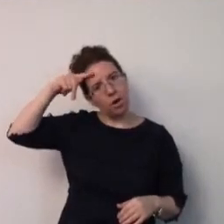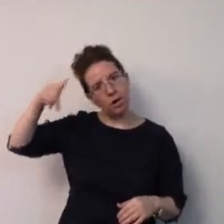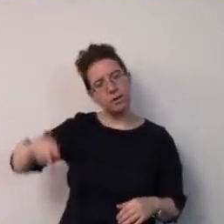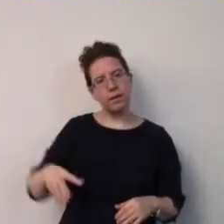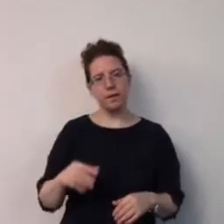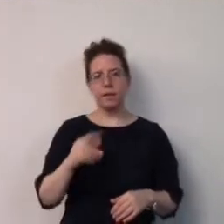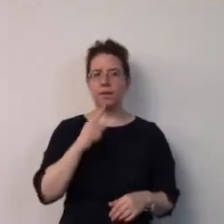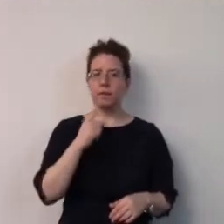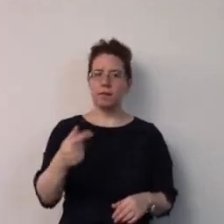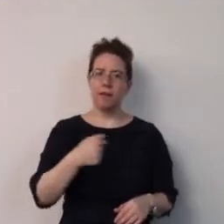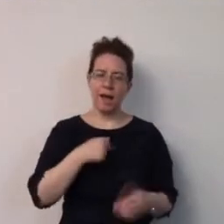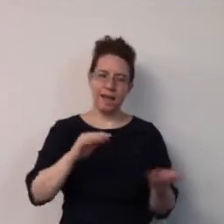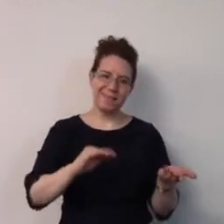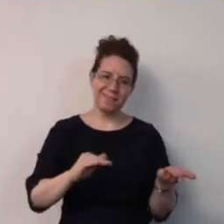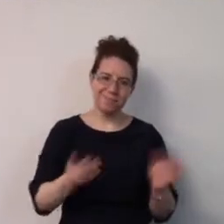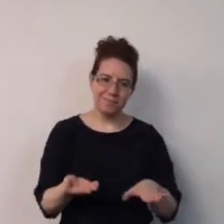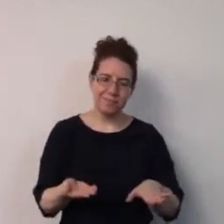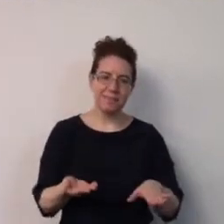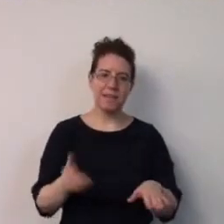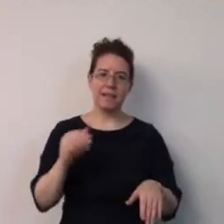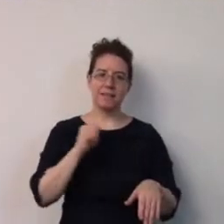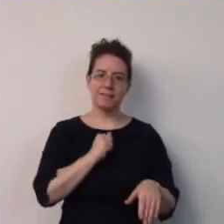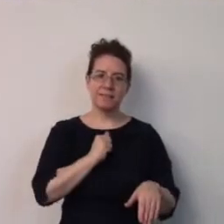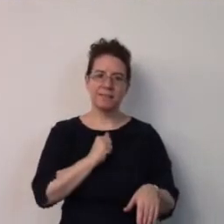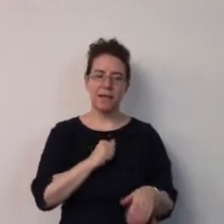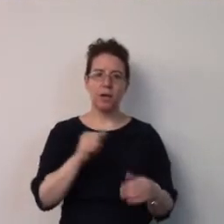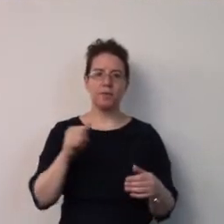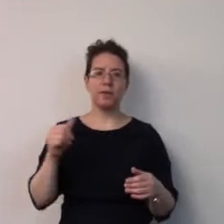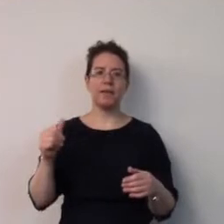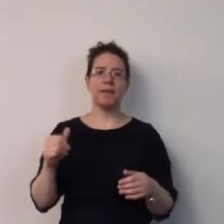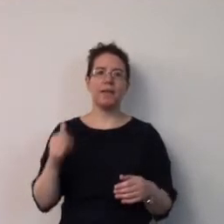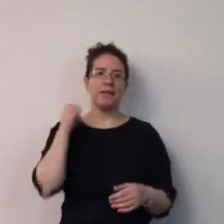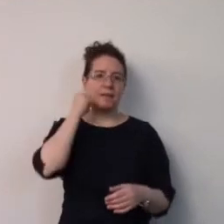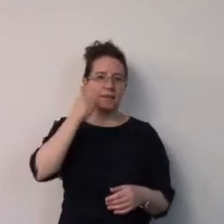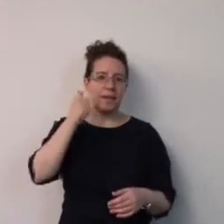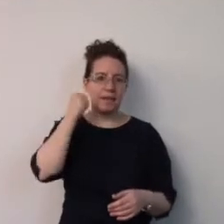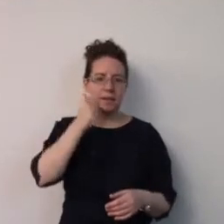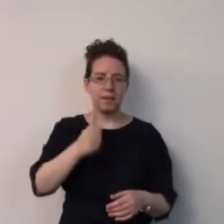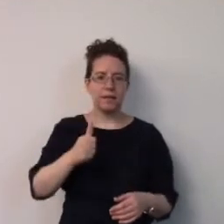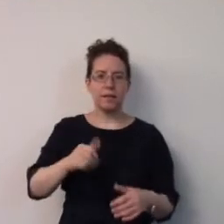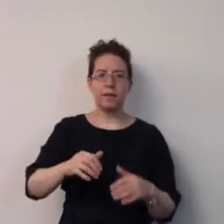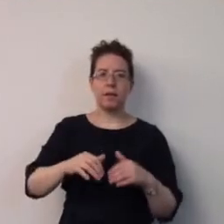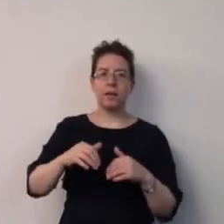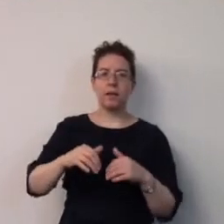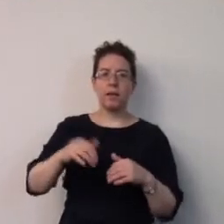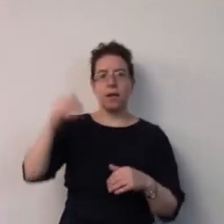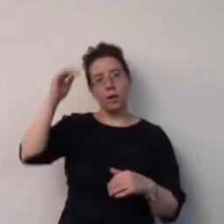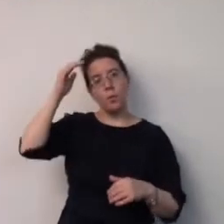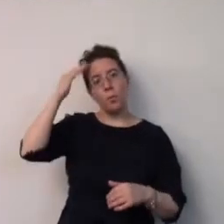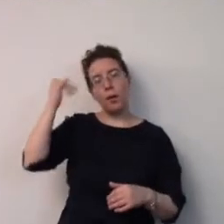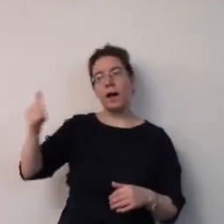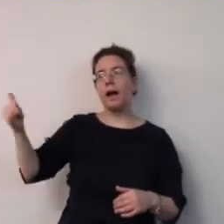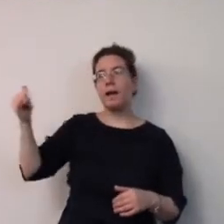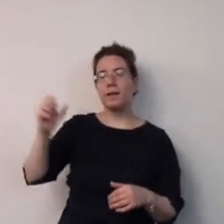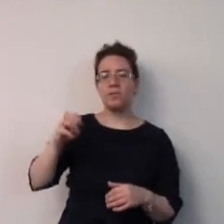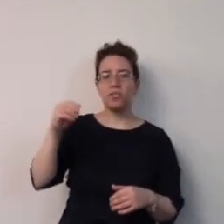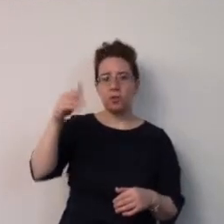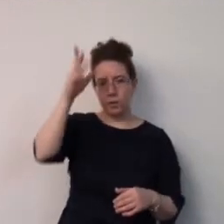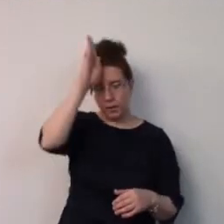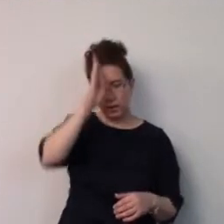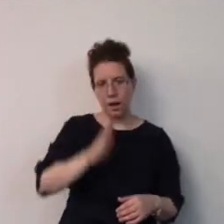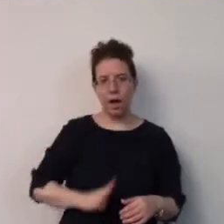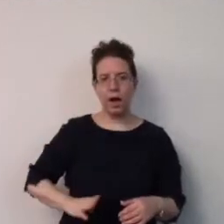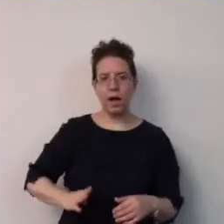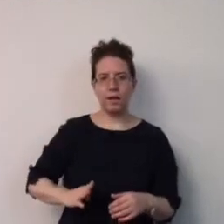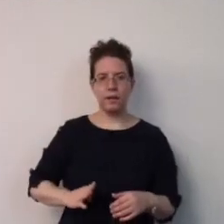is an instruction book on the security of the soul. on the security of the soul. It